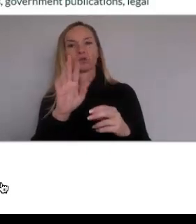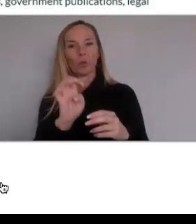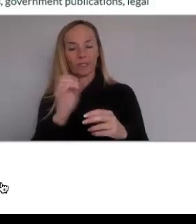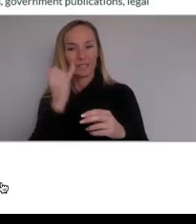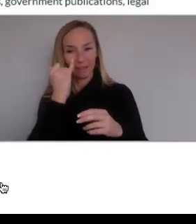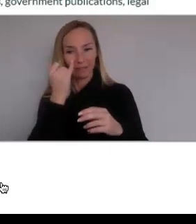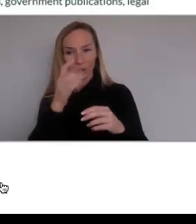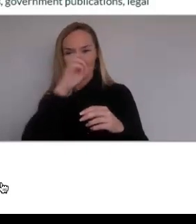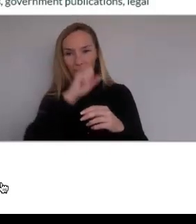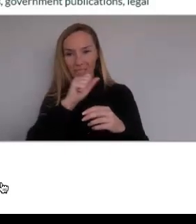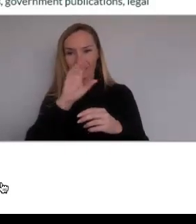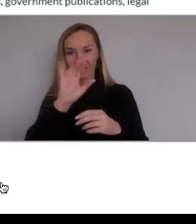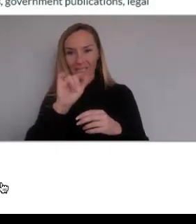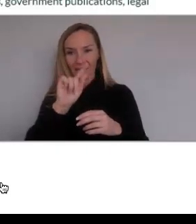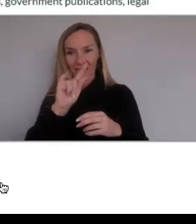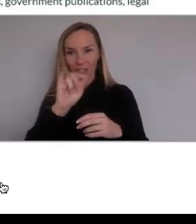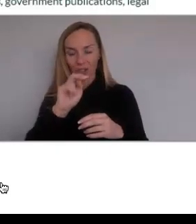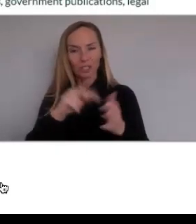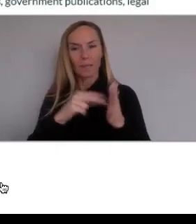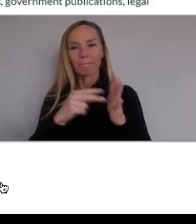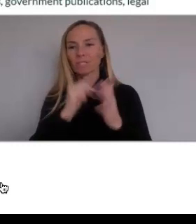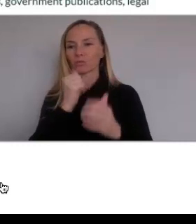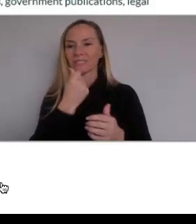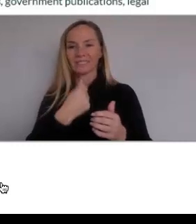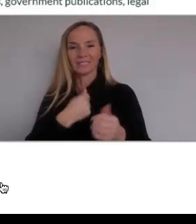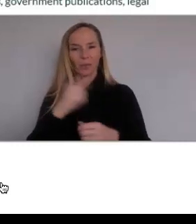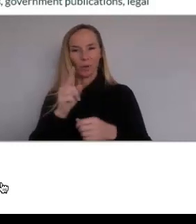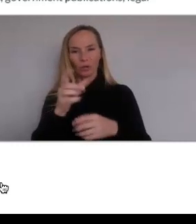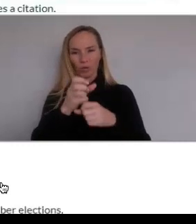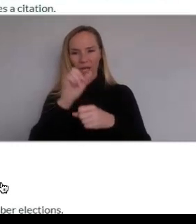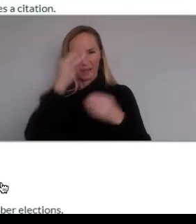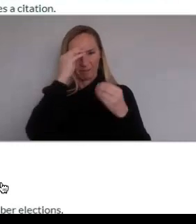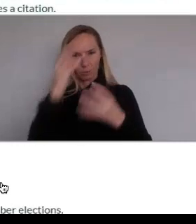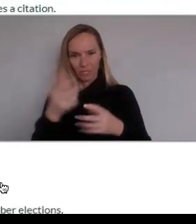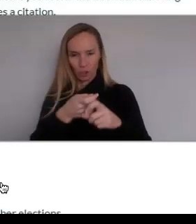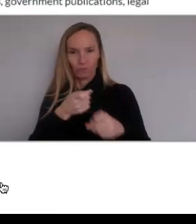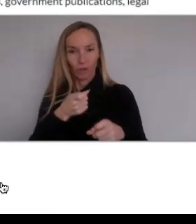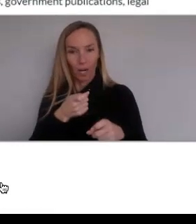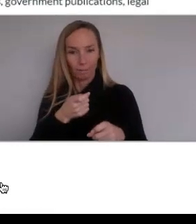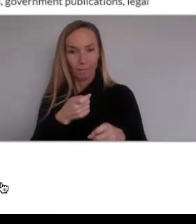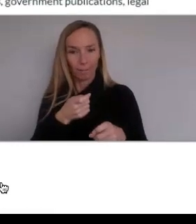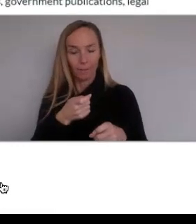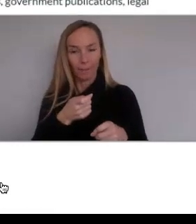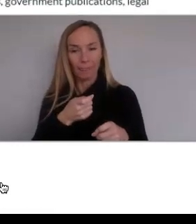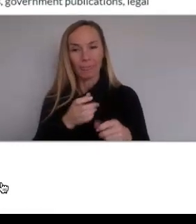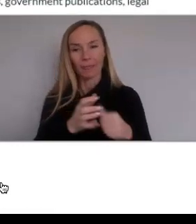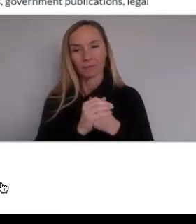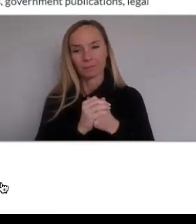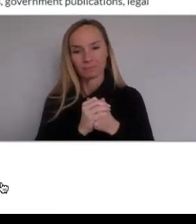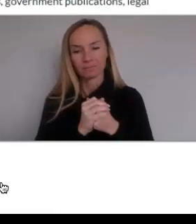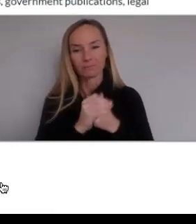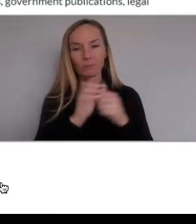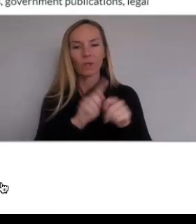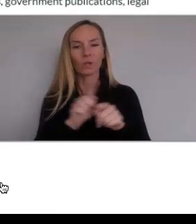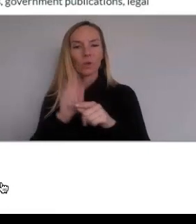you're missing a citation, that means that you didn't tell me where you got that information from. And also keep in mind, this will prevent you